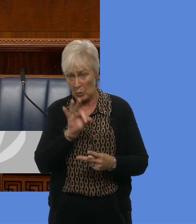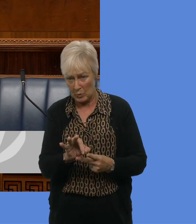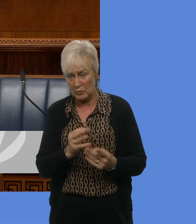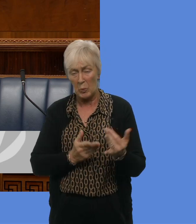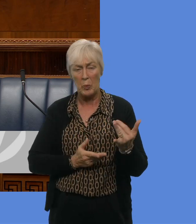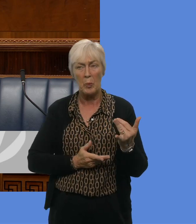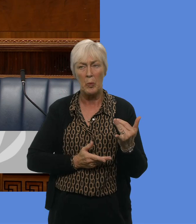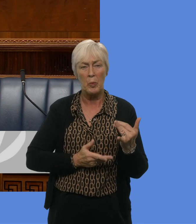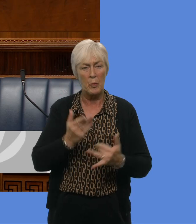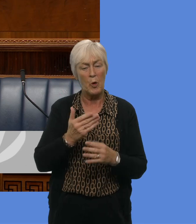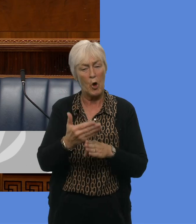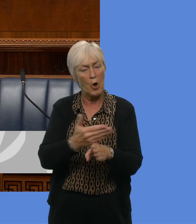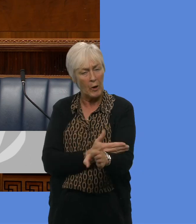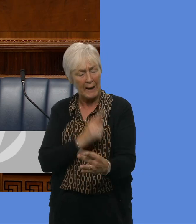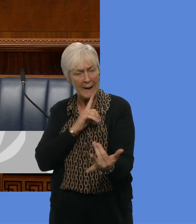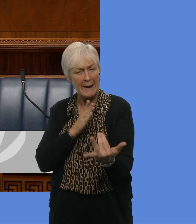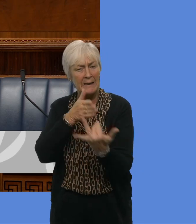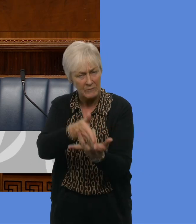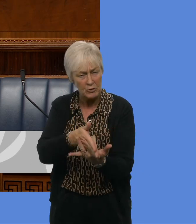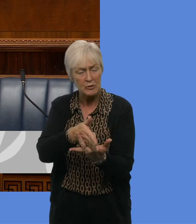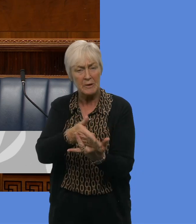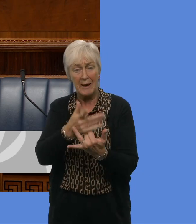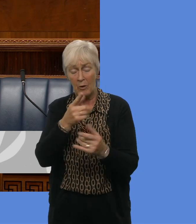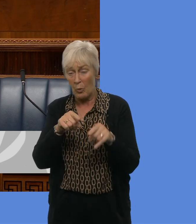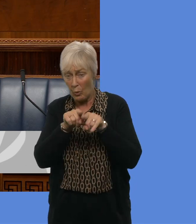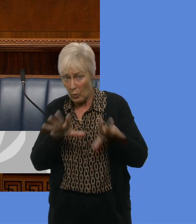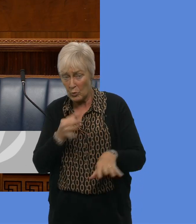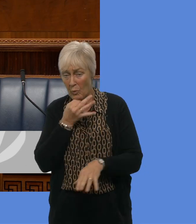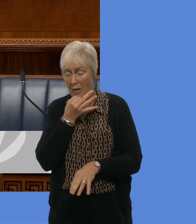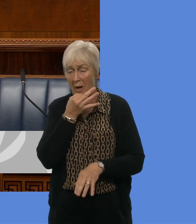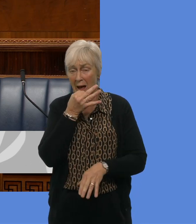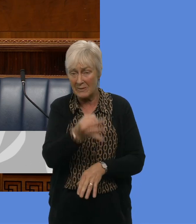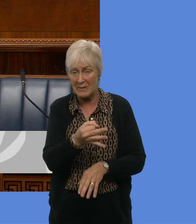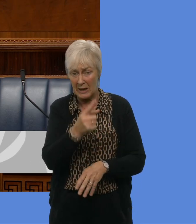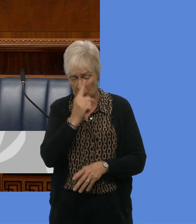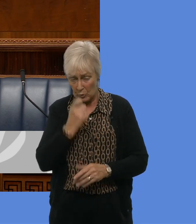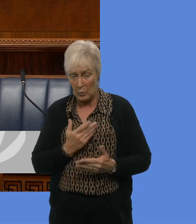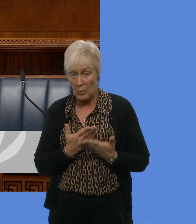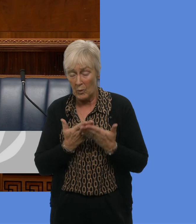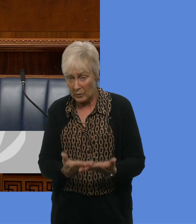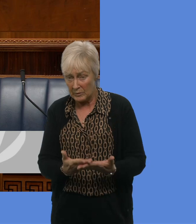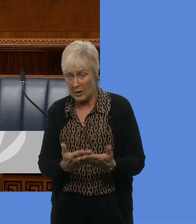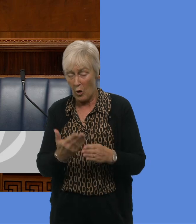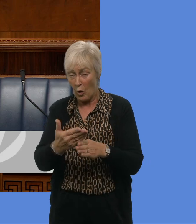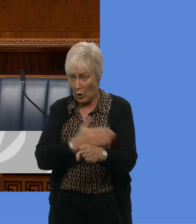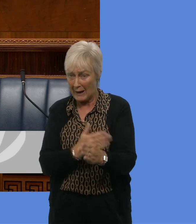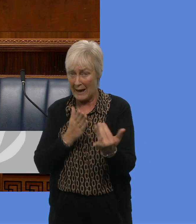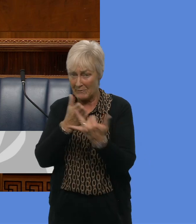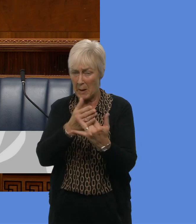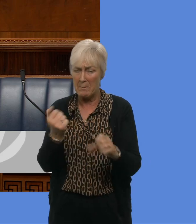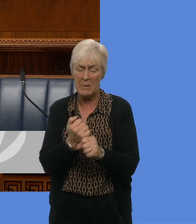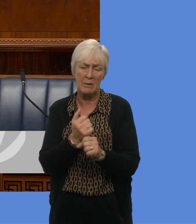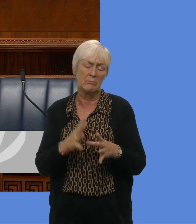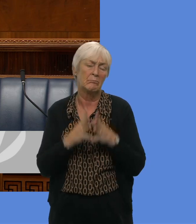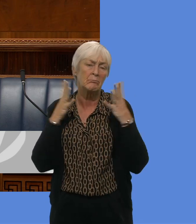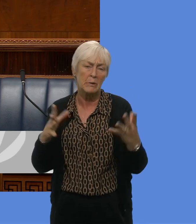of early intervention. And can I ask you, Minister, if you can commit to making early intervention a real priority